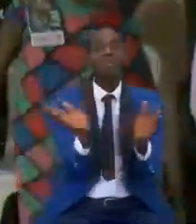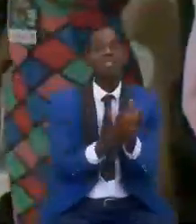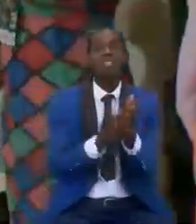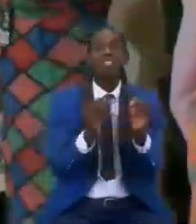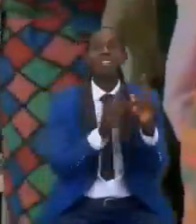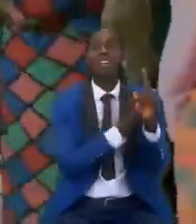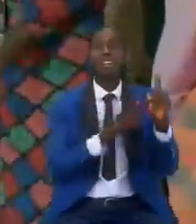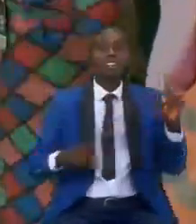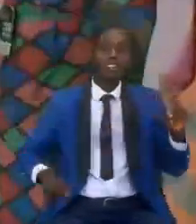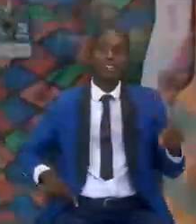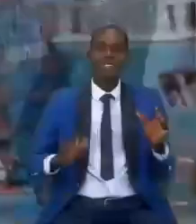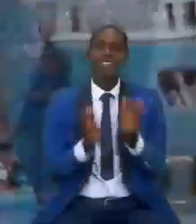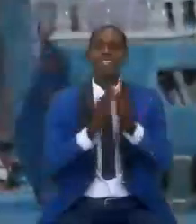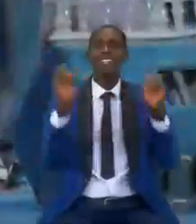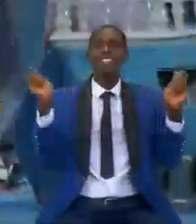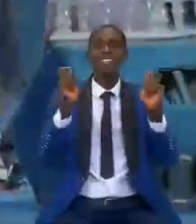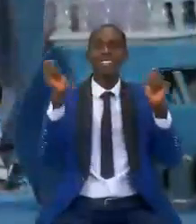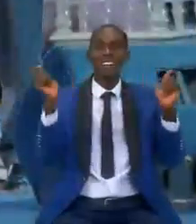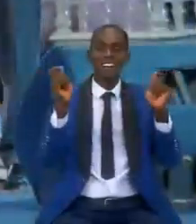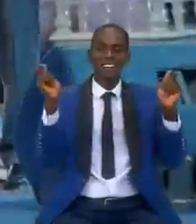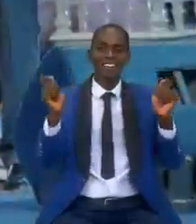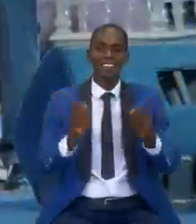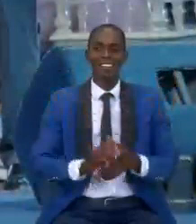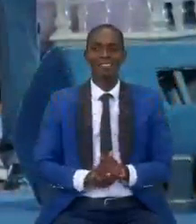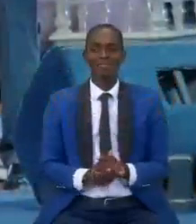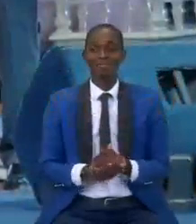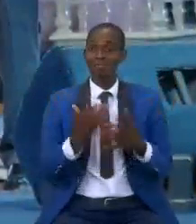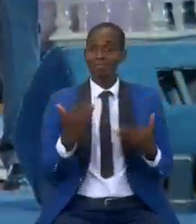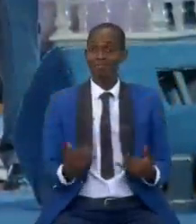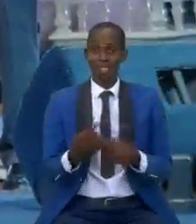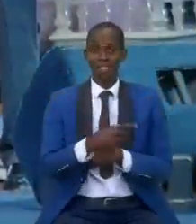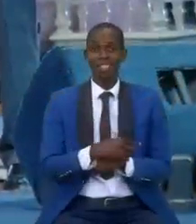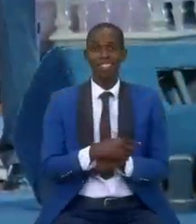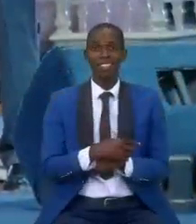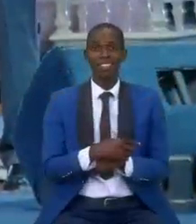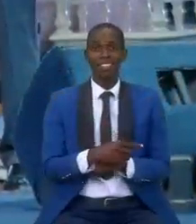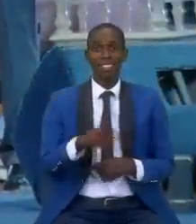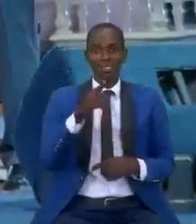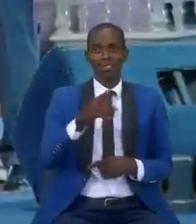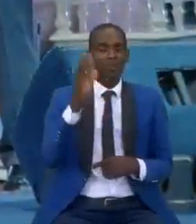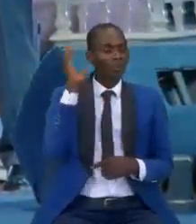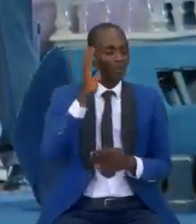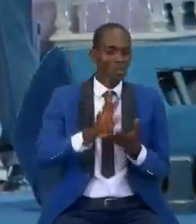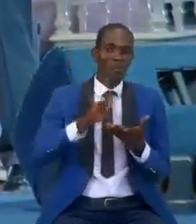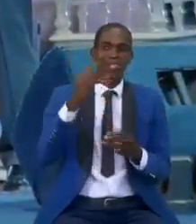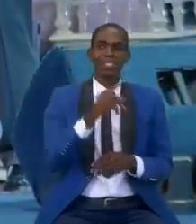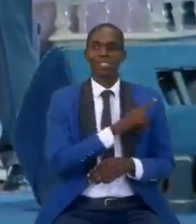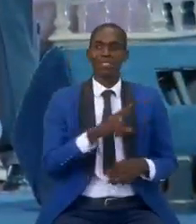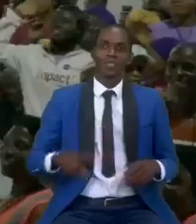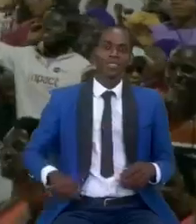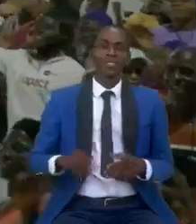Today, you will glorify the Lord. Thank you, Lord. Thank